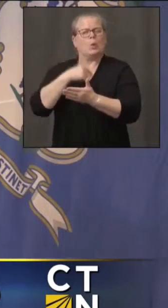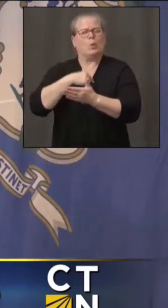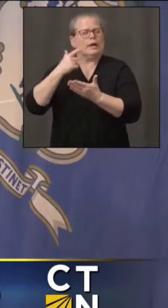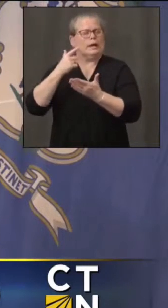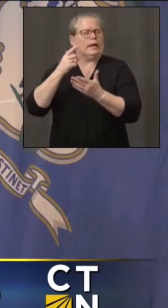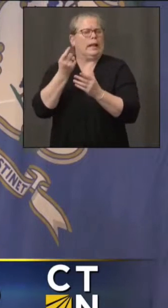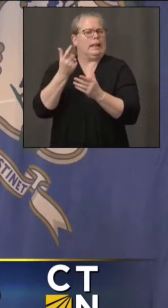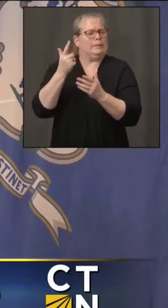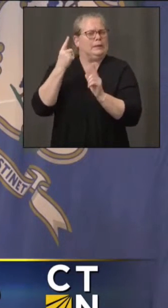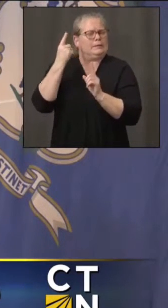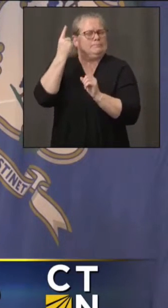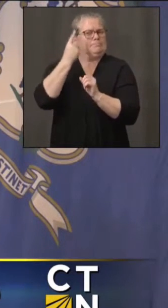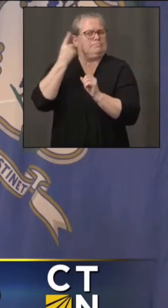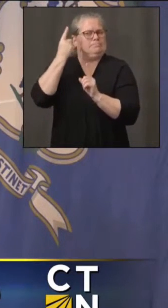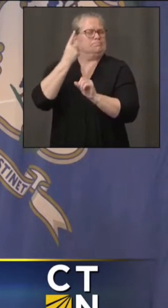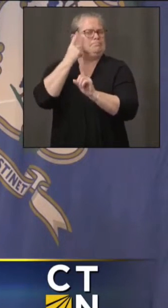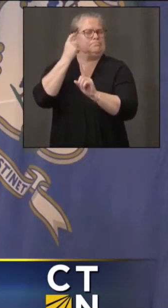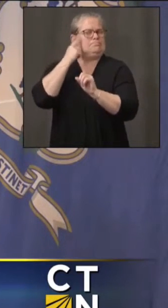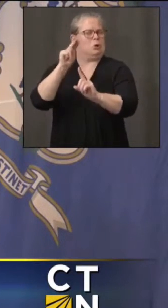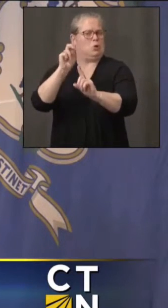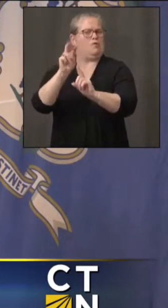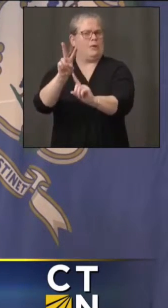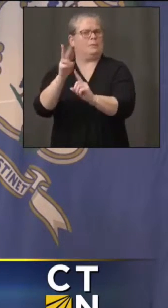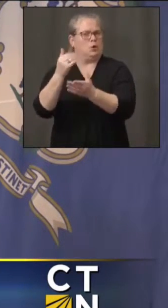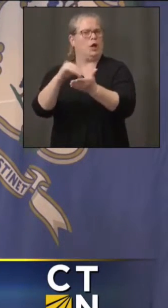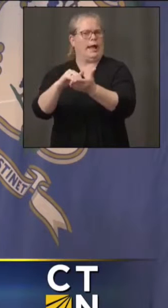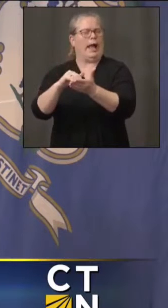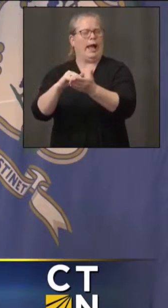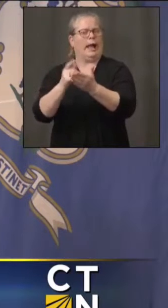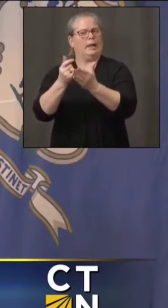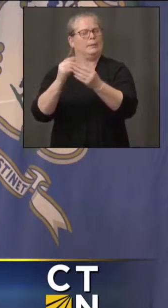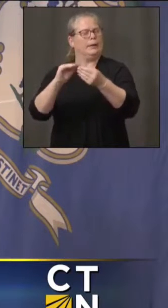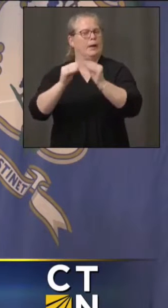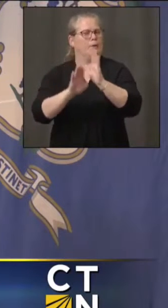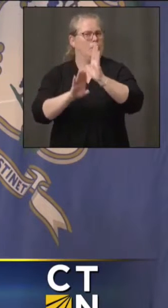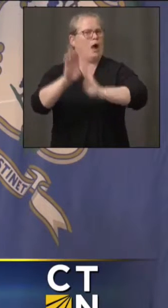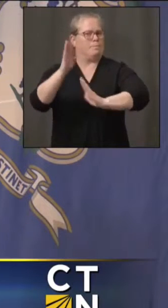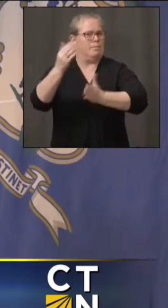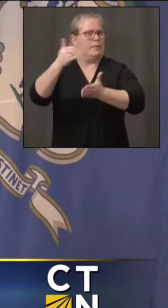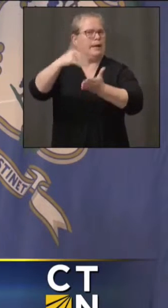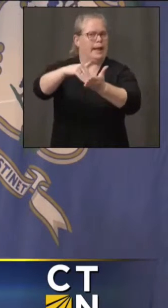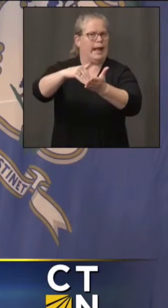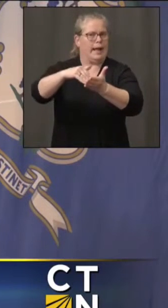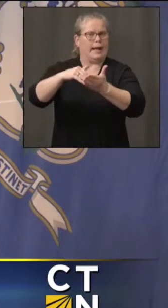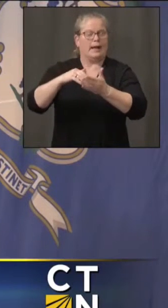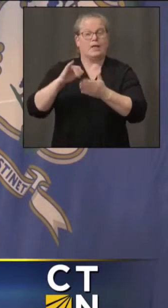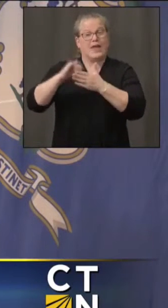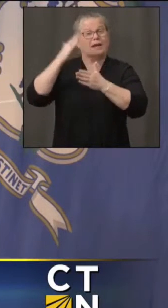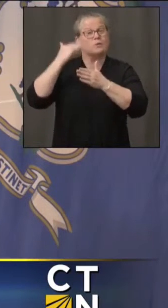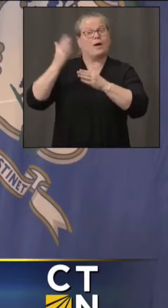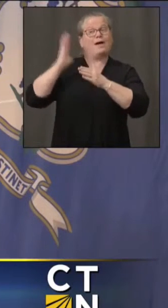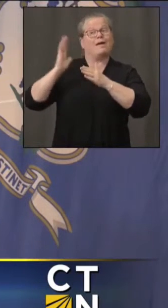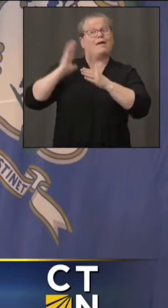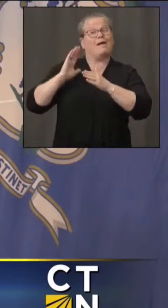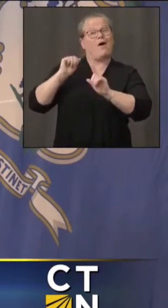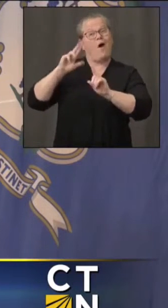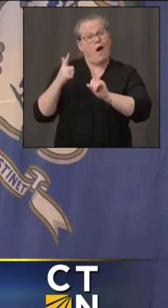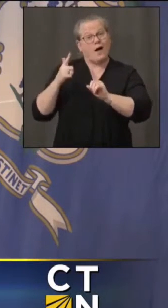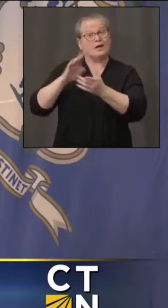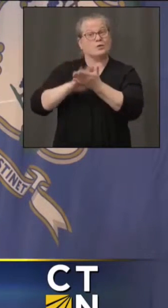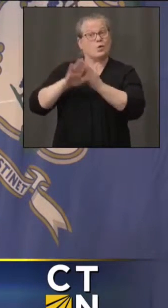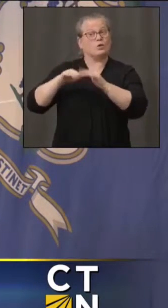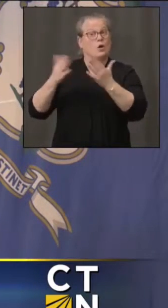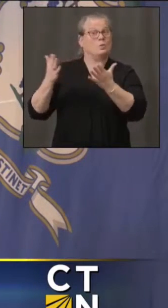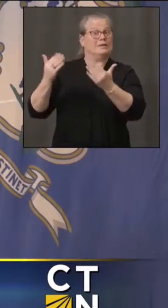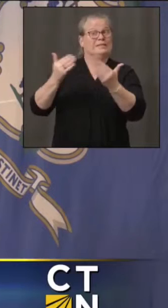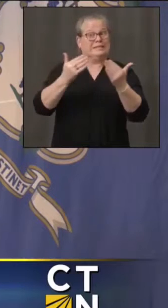schools back. So, yeah, but it is concerning, and we're much better prepared than we were before. And Dr.